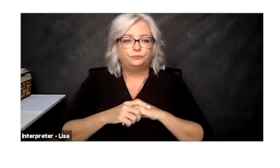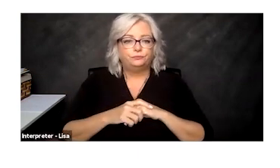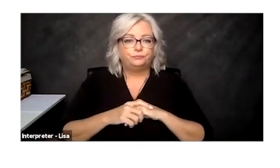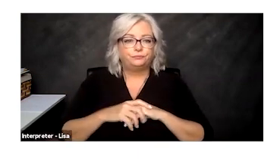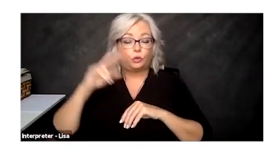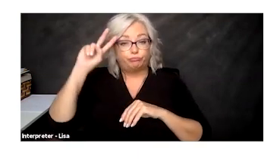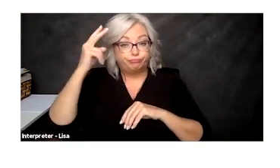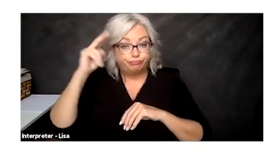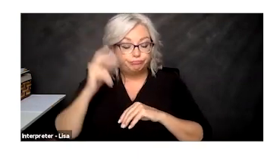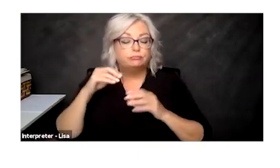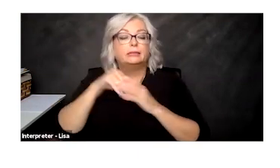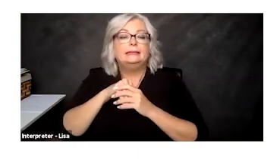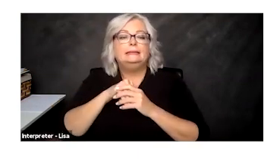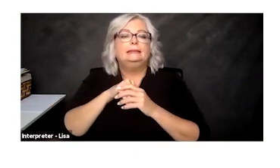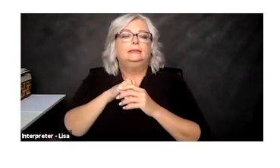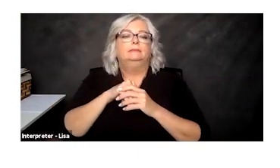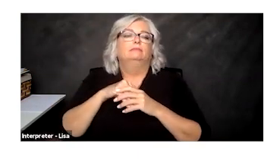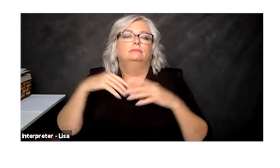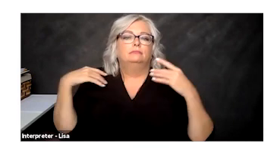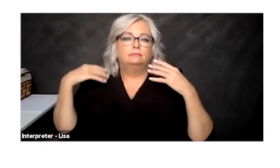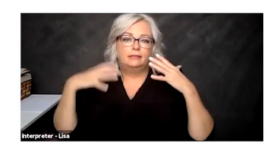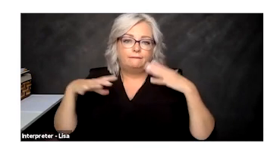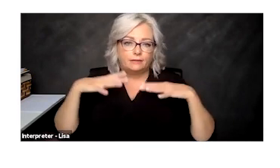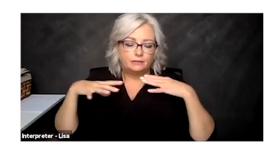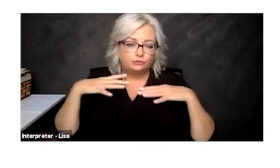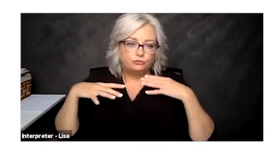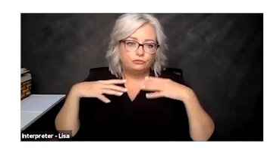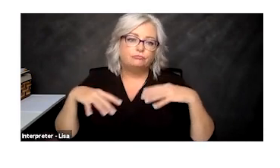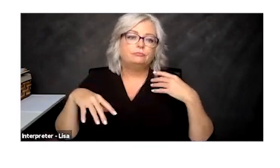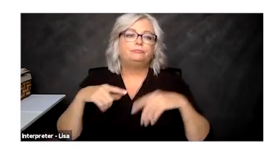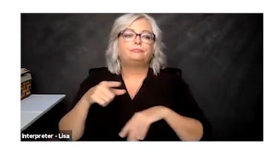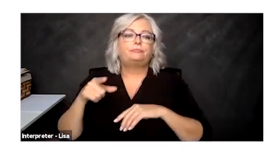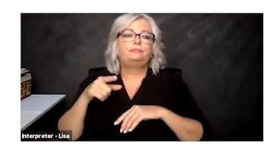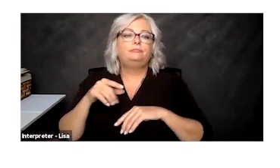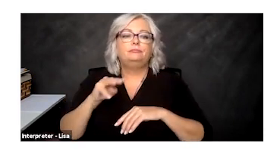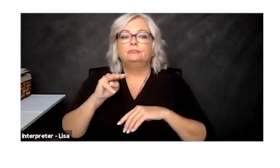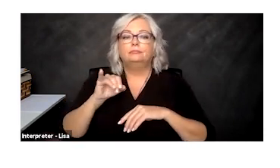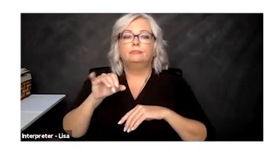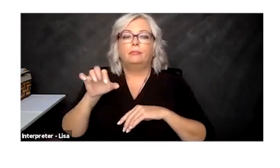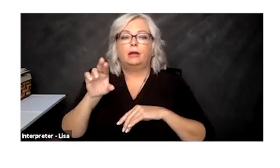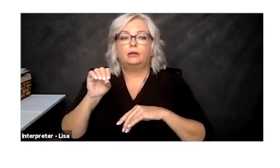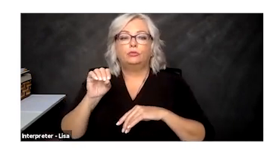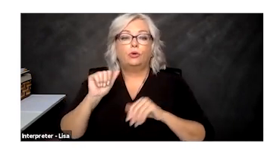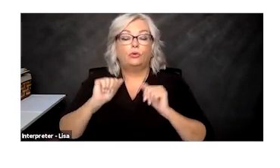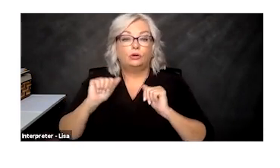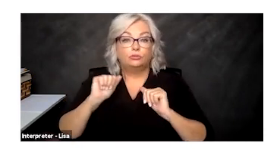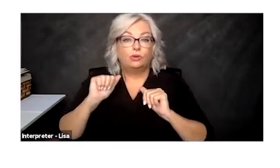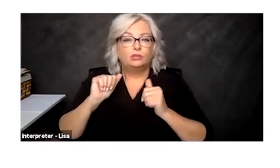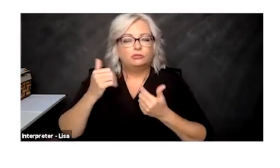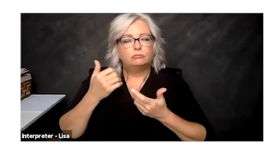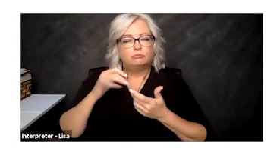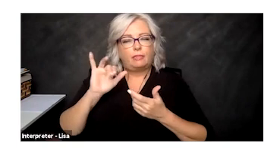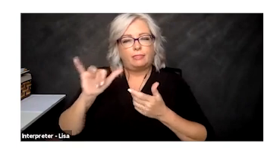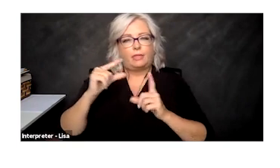in the industry. So we did use the term microaggression, and just want